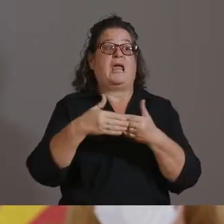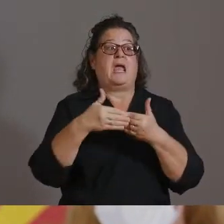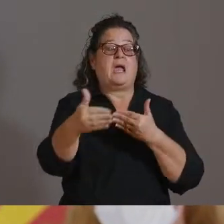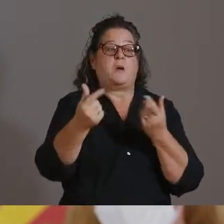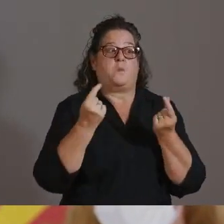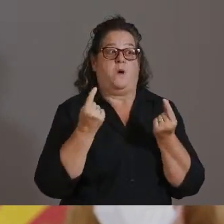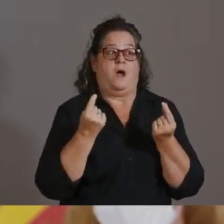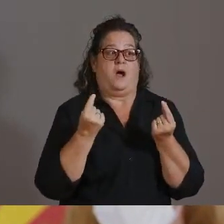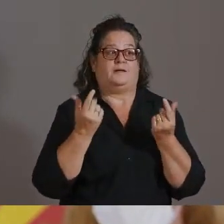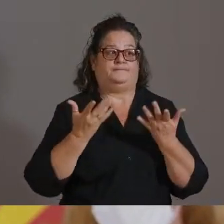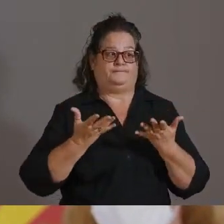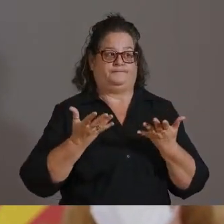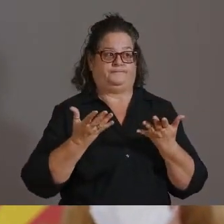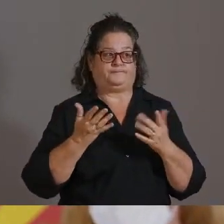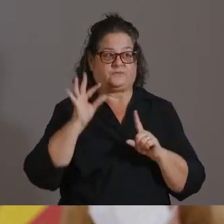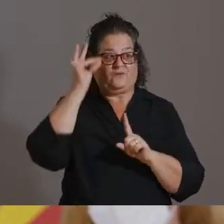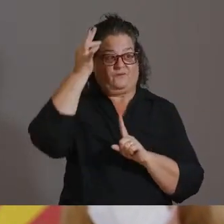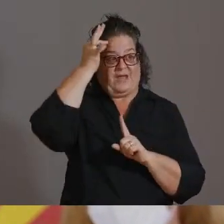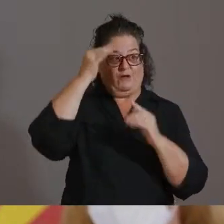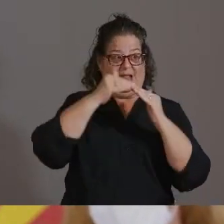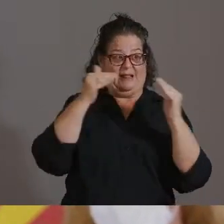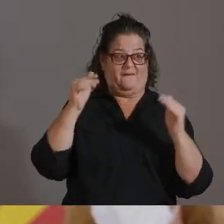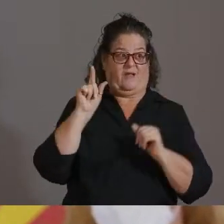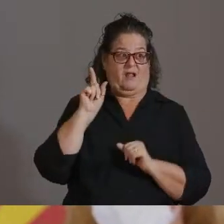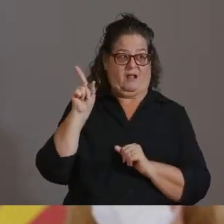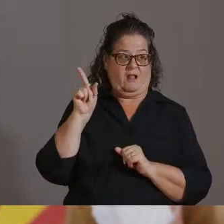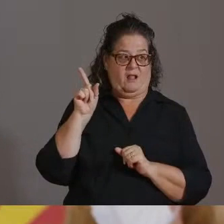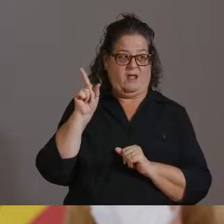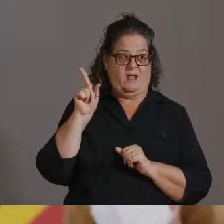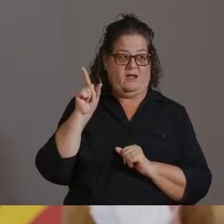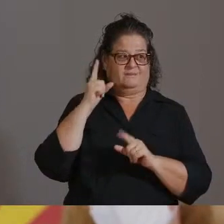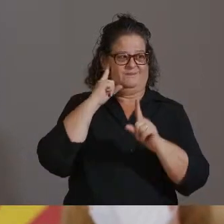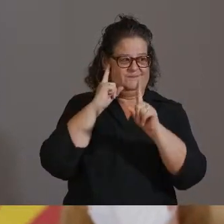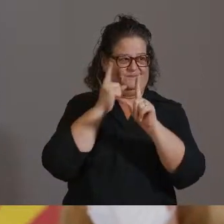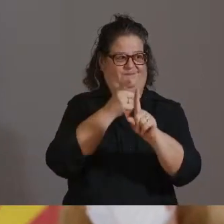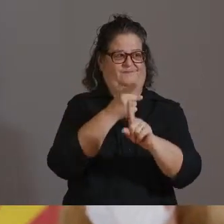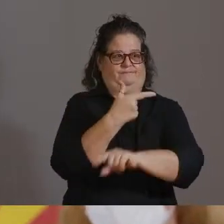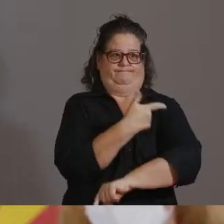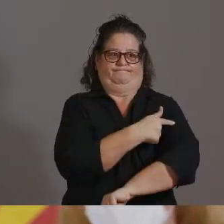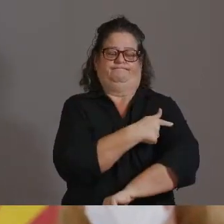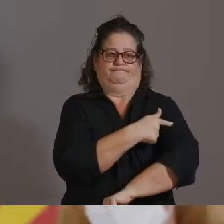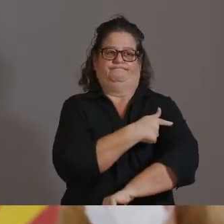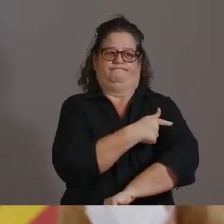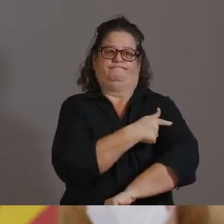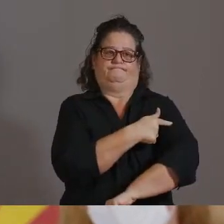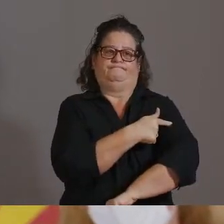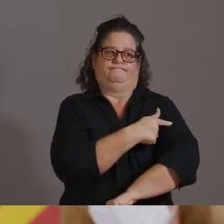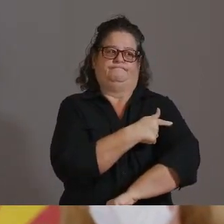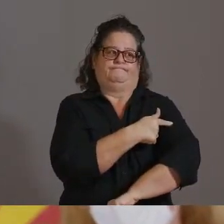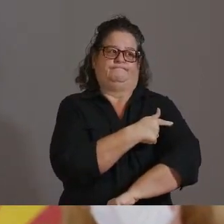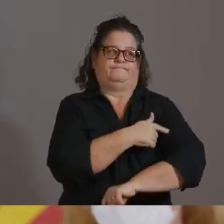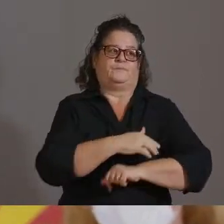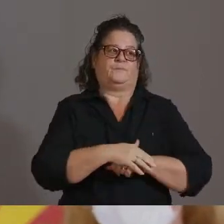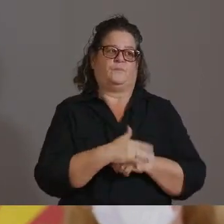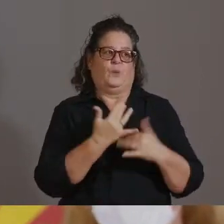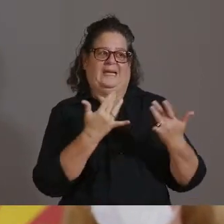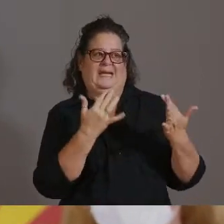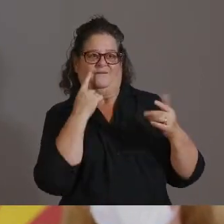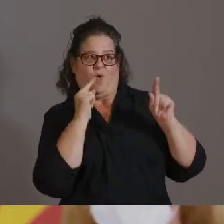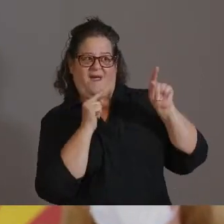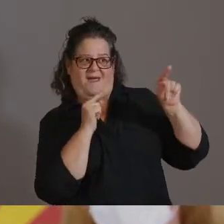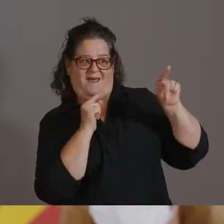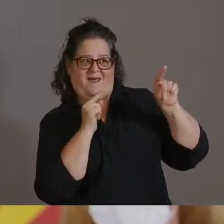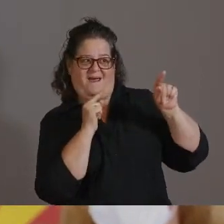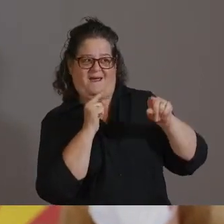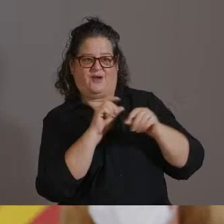level is after that vaccine. In the interim, what we want to do is prioritize public health